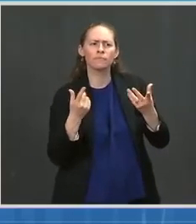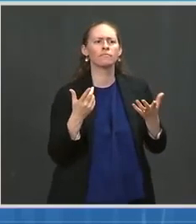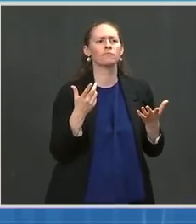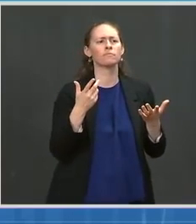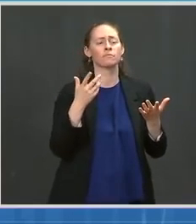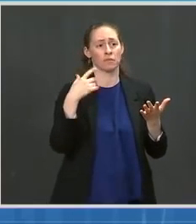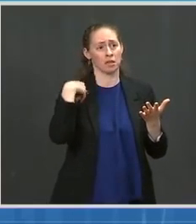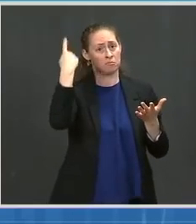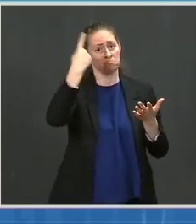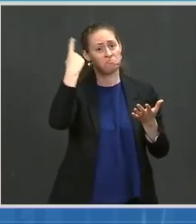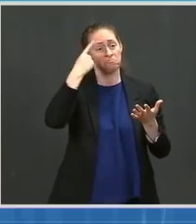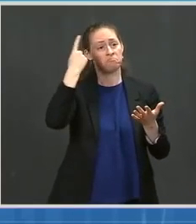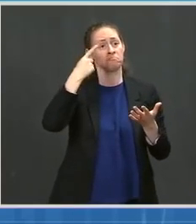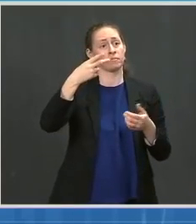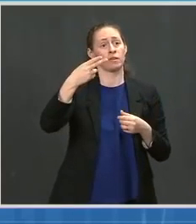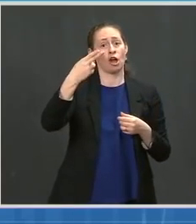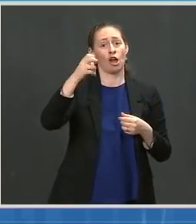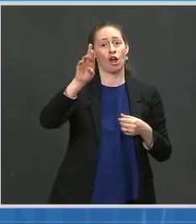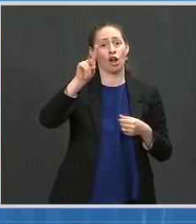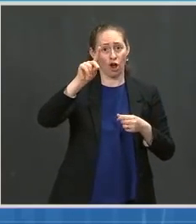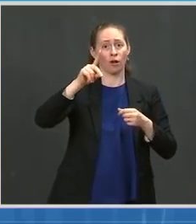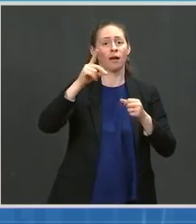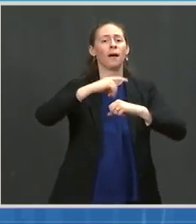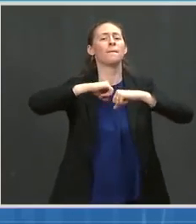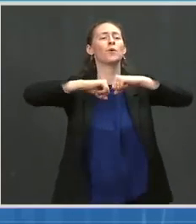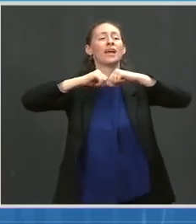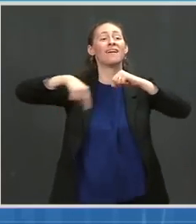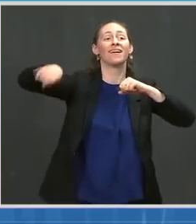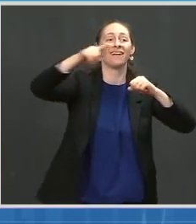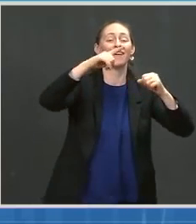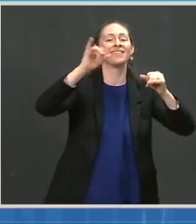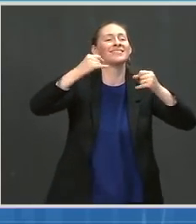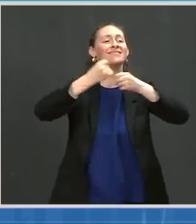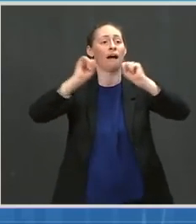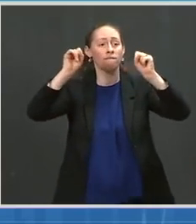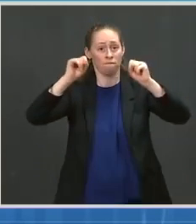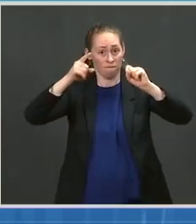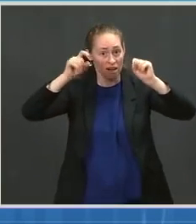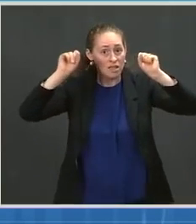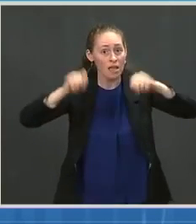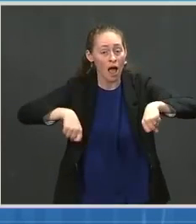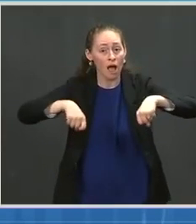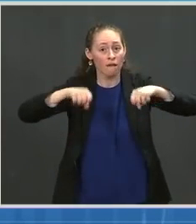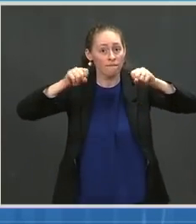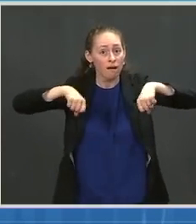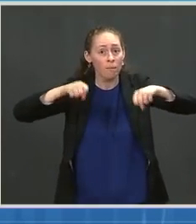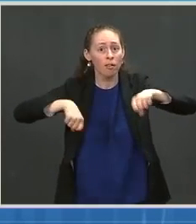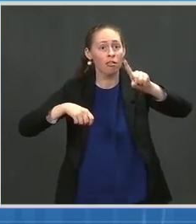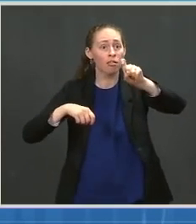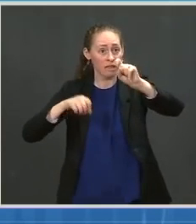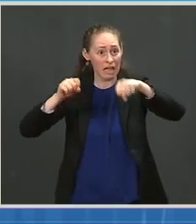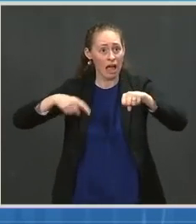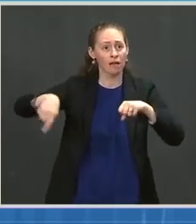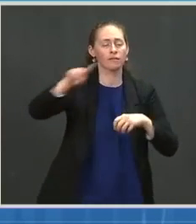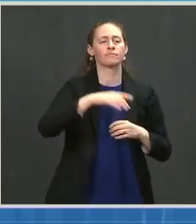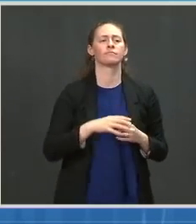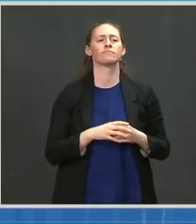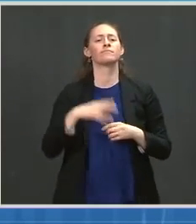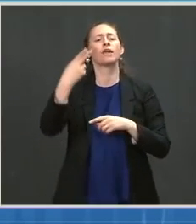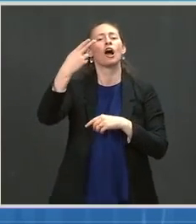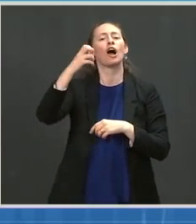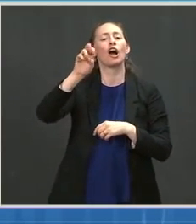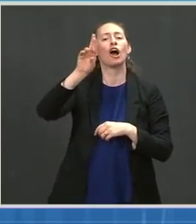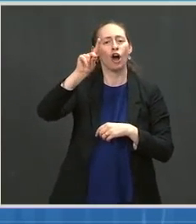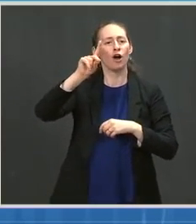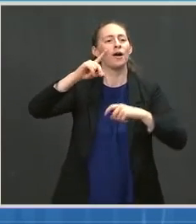Fauci? Yes, I think you said it correctly that herd immunity is kind of an elusive terminology because